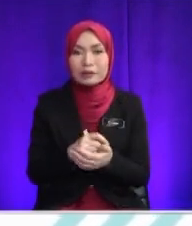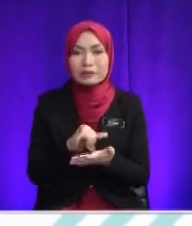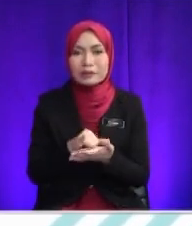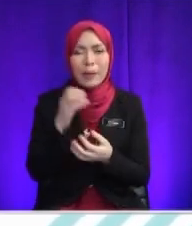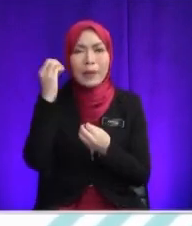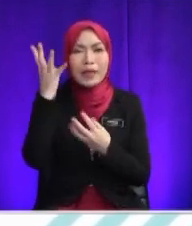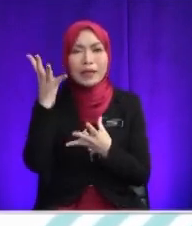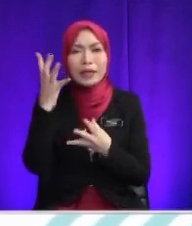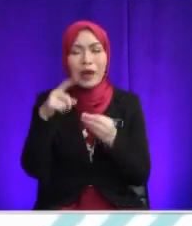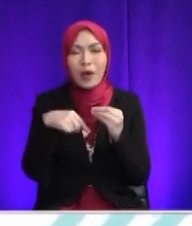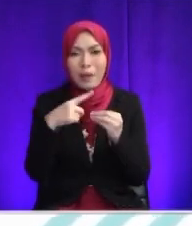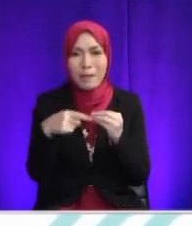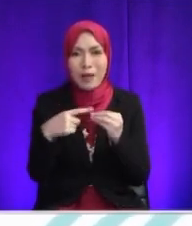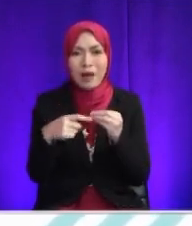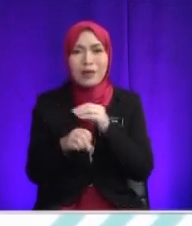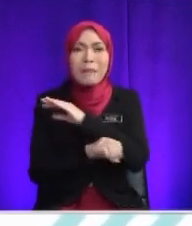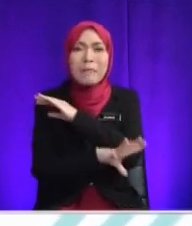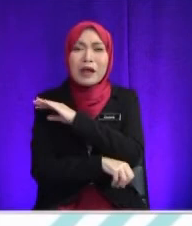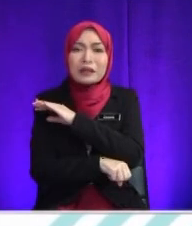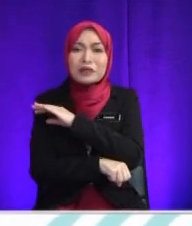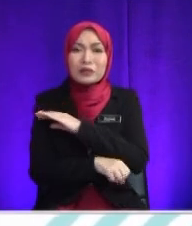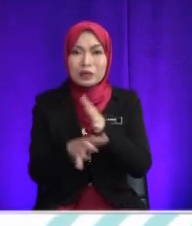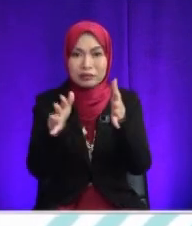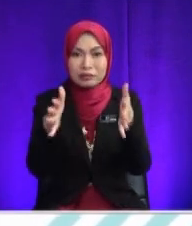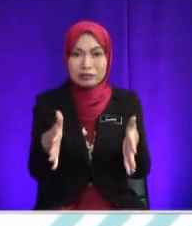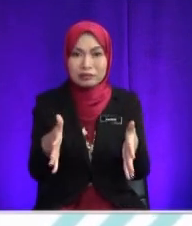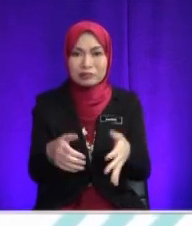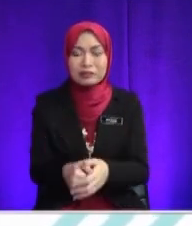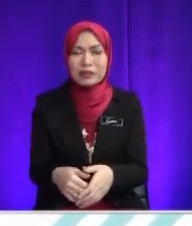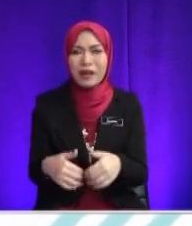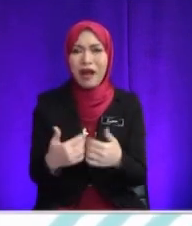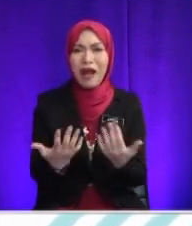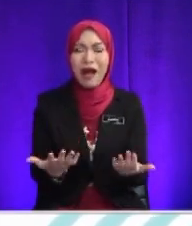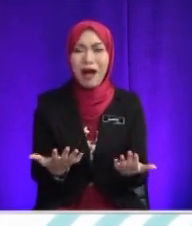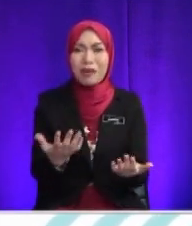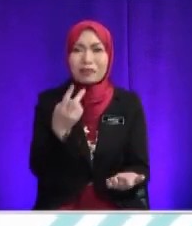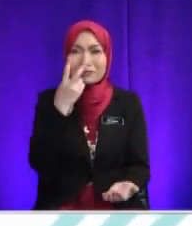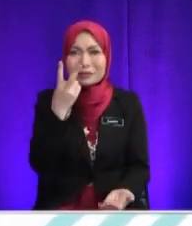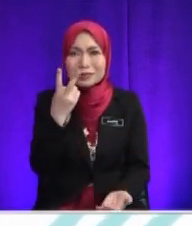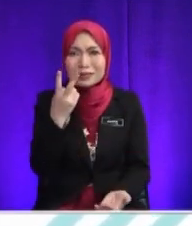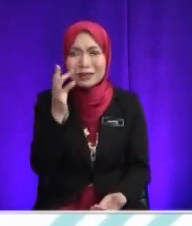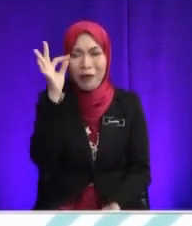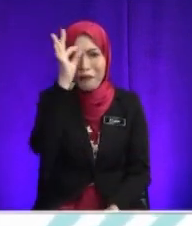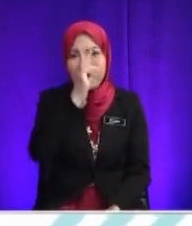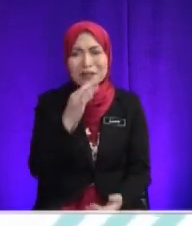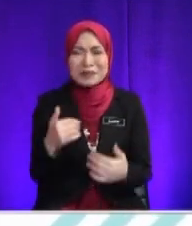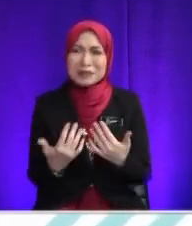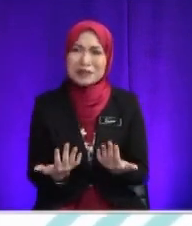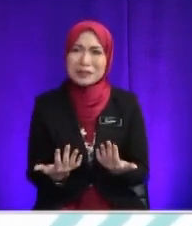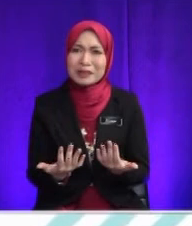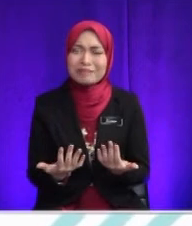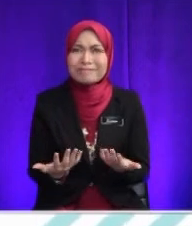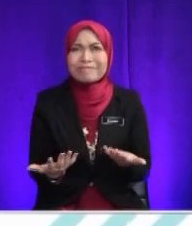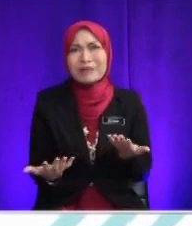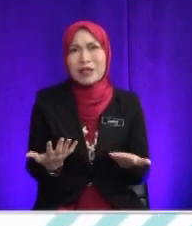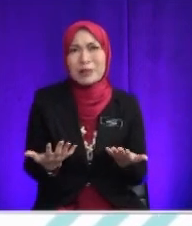So, Mr. Jones, could you tell me what the burglar looked like? He must have been at least 1.8 meters